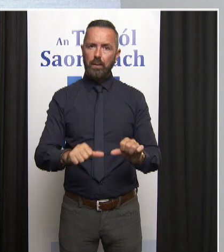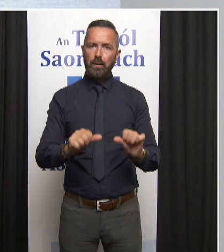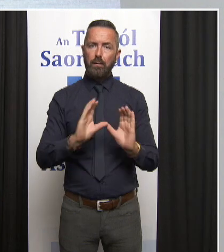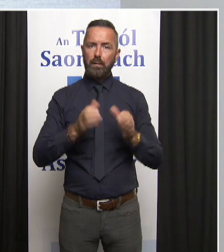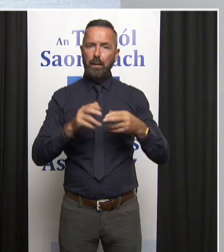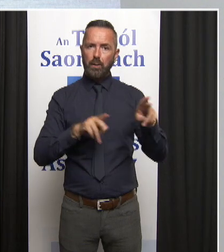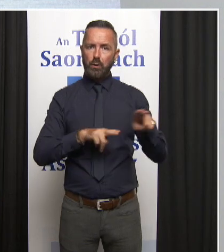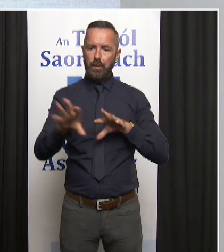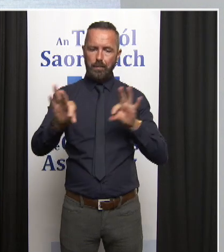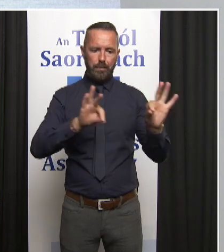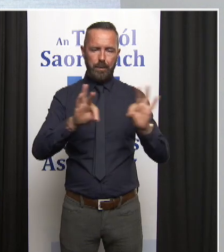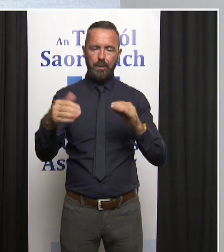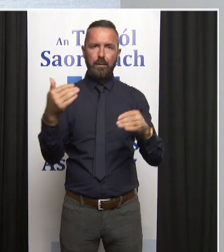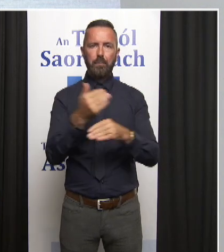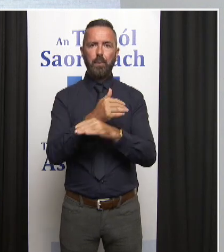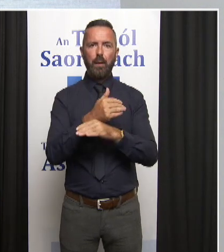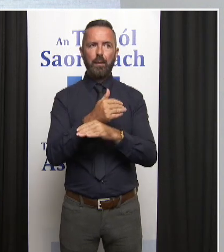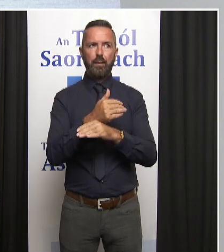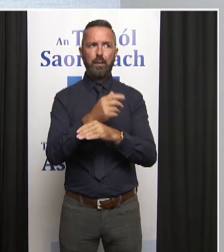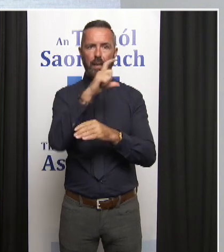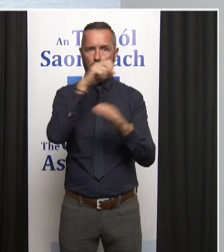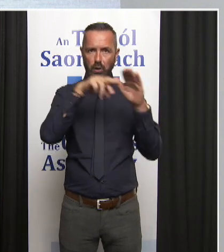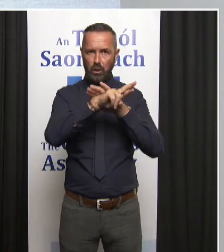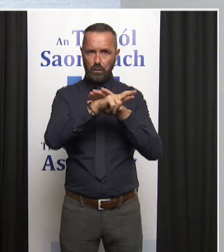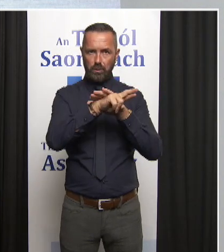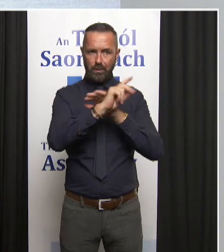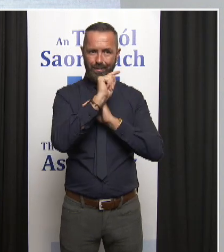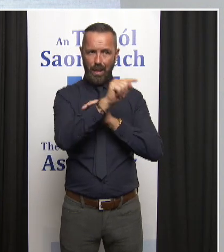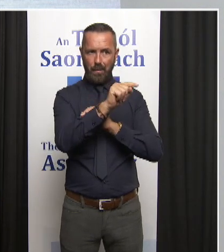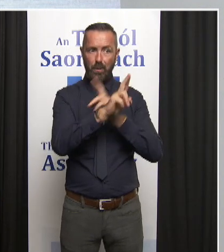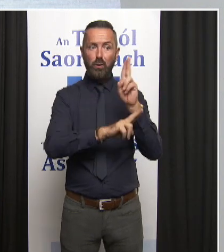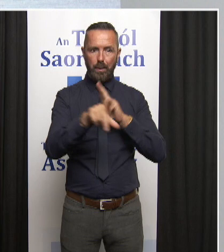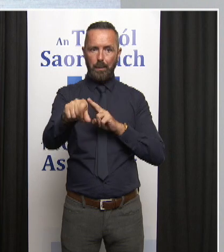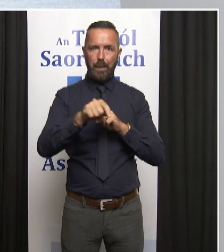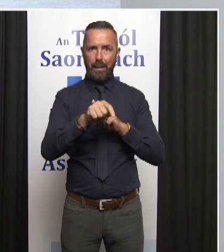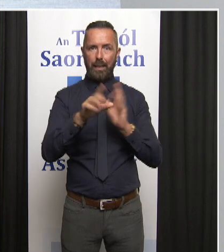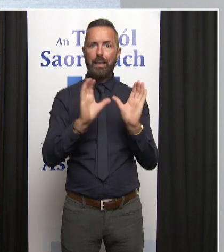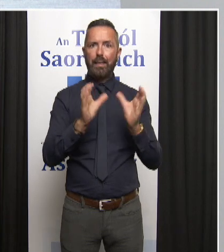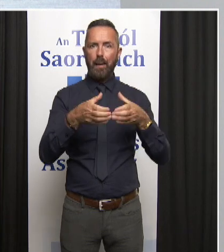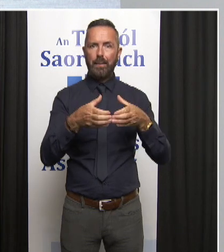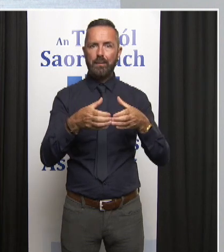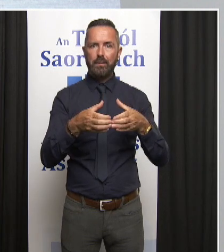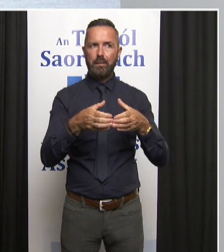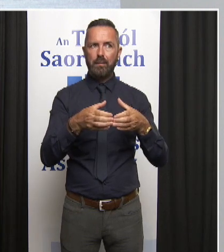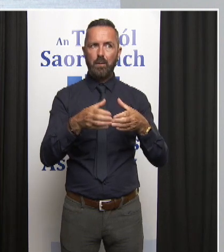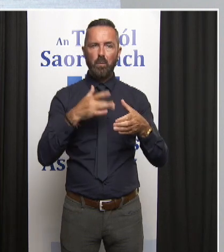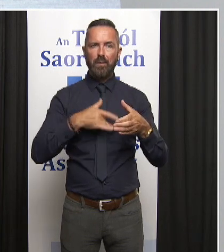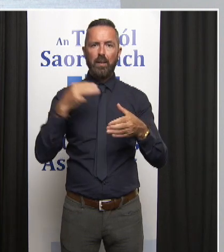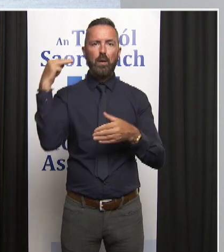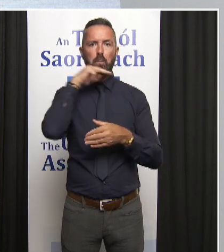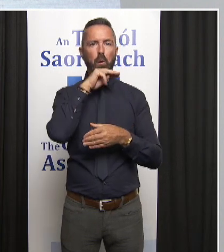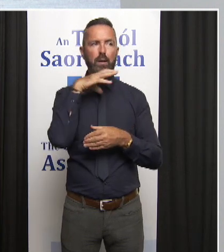selected by the elected councillors, but we thought it was important that there was